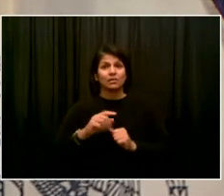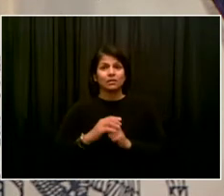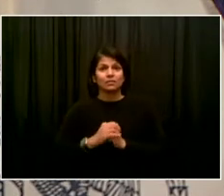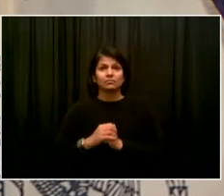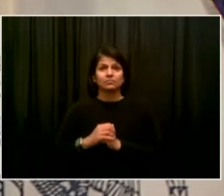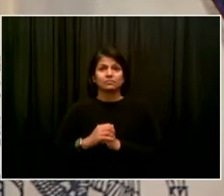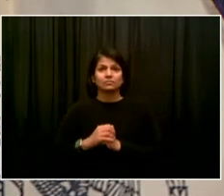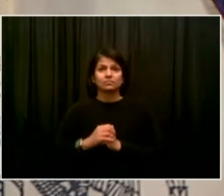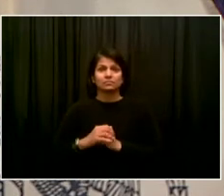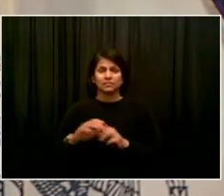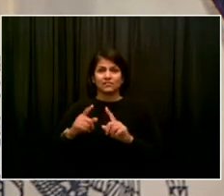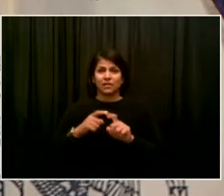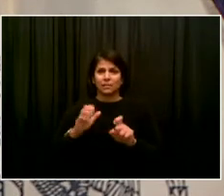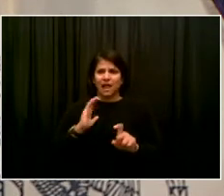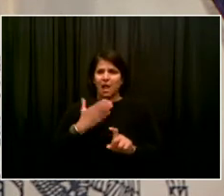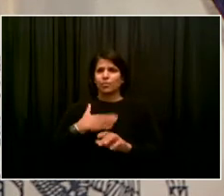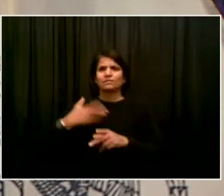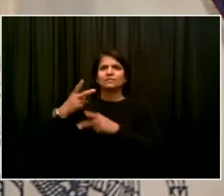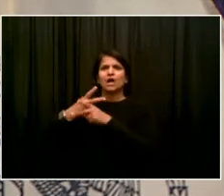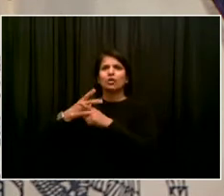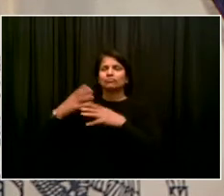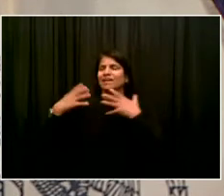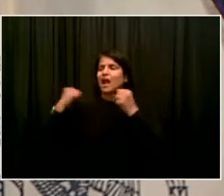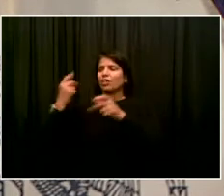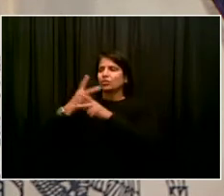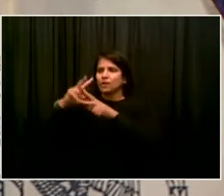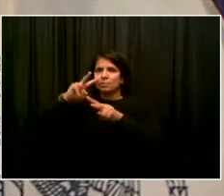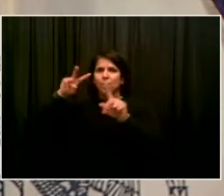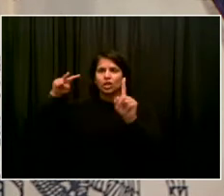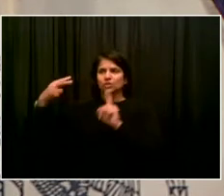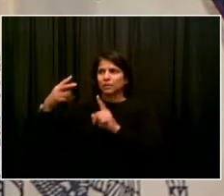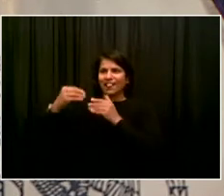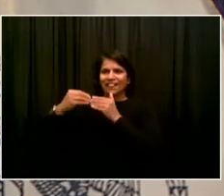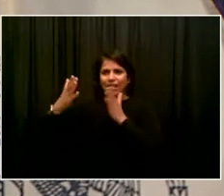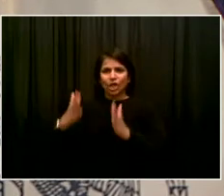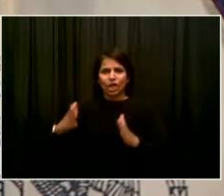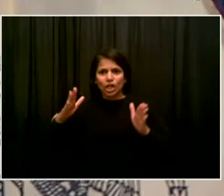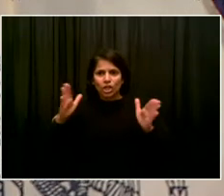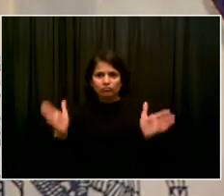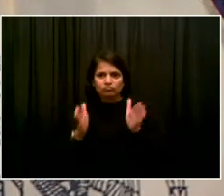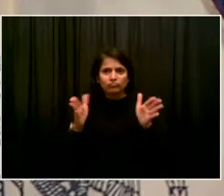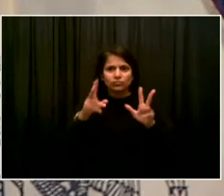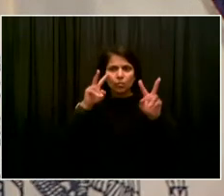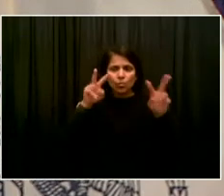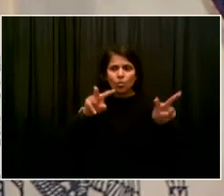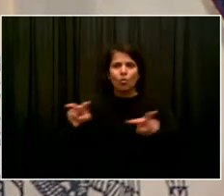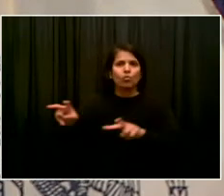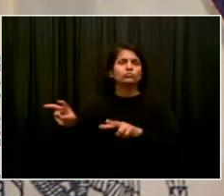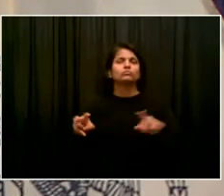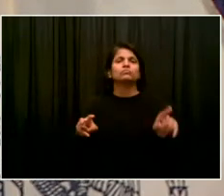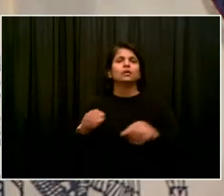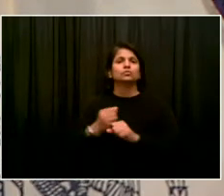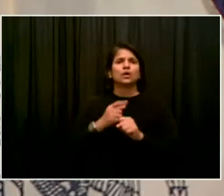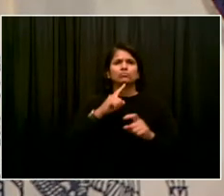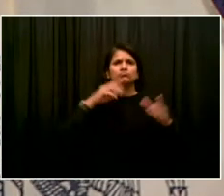that matches what we now know, not what we knew a year or two ago, but what we know now.